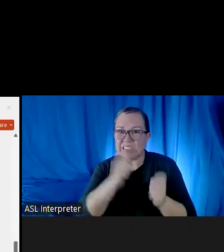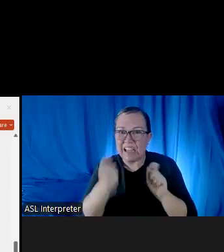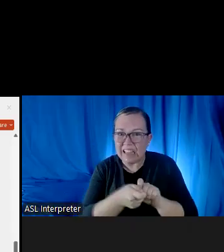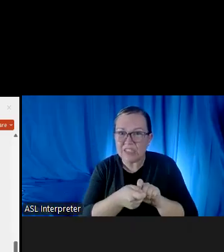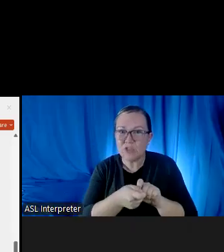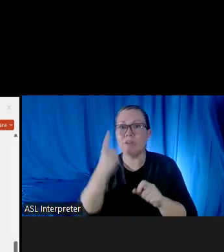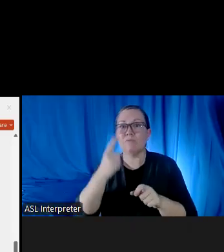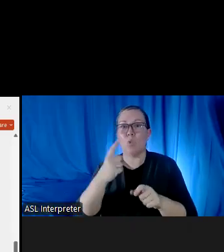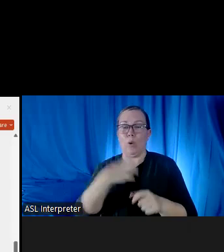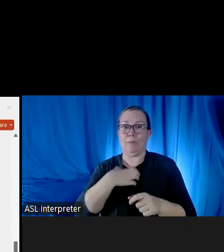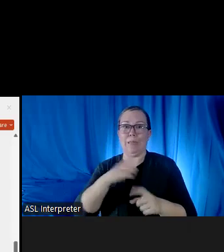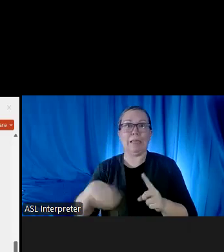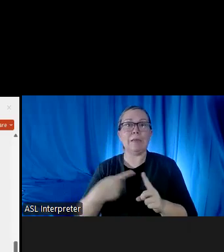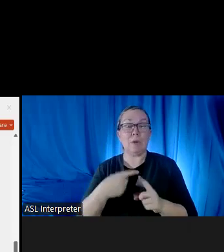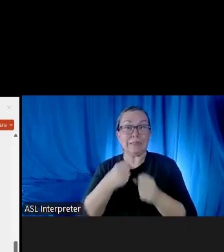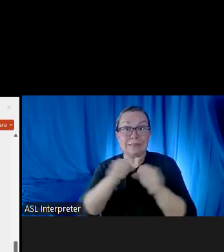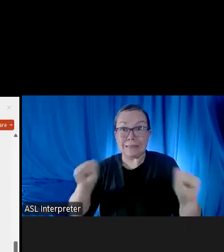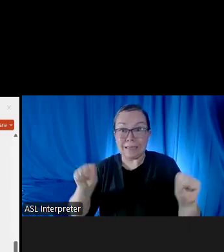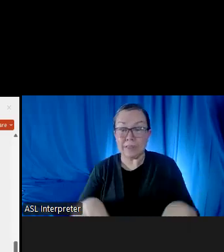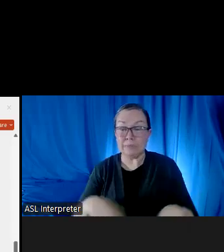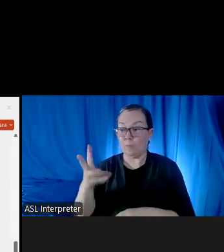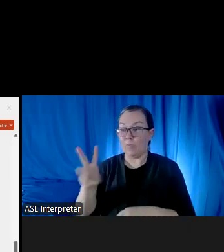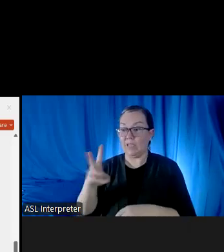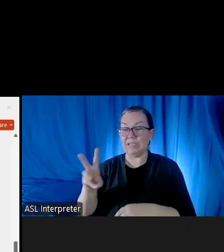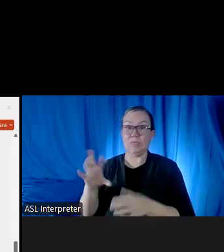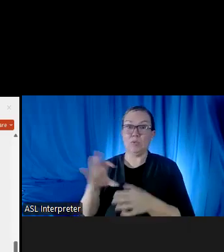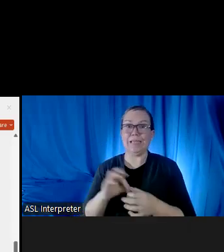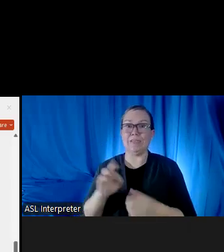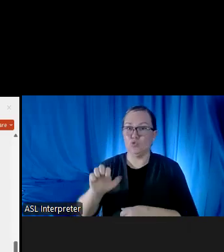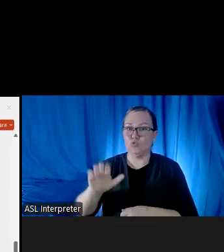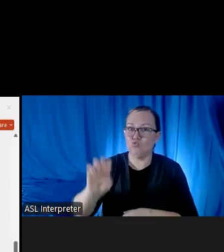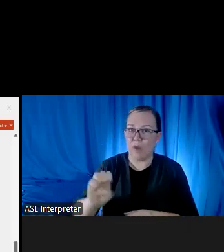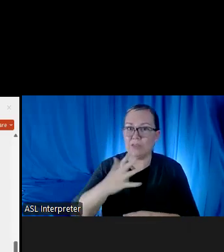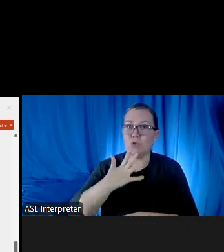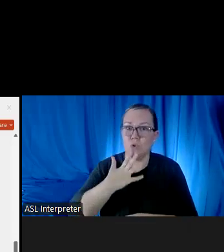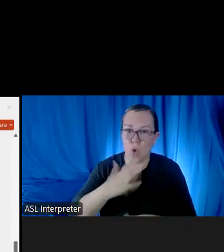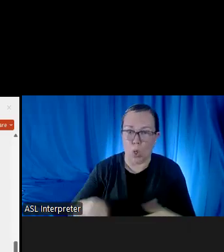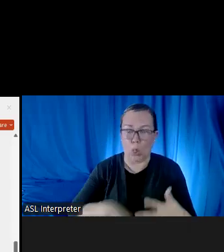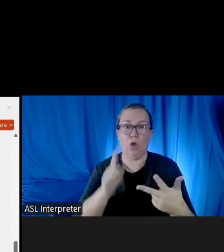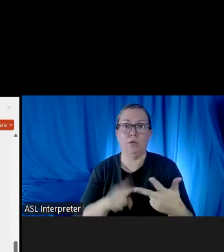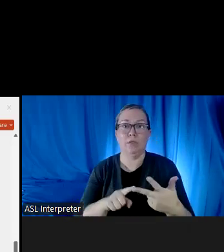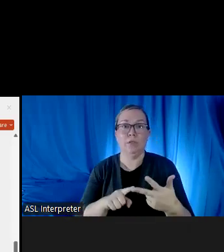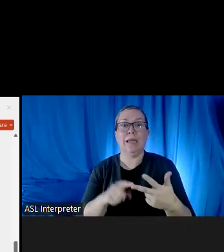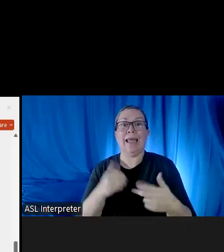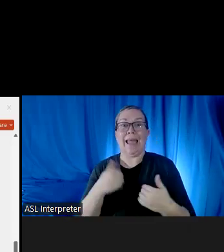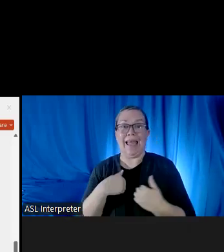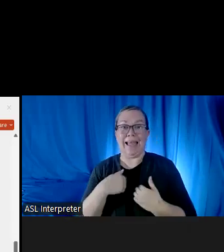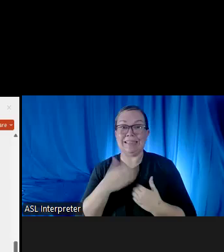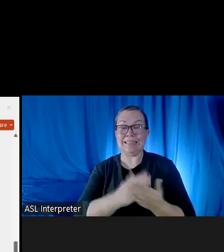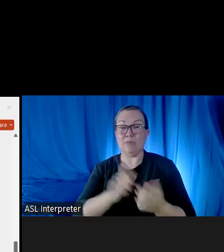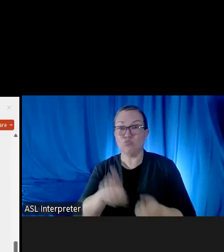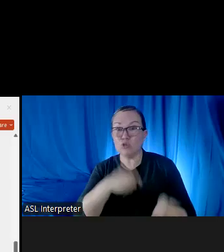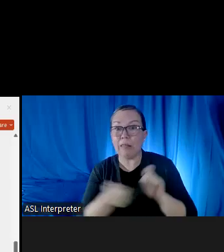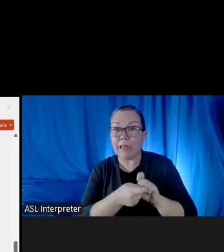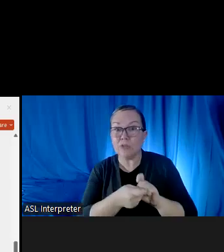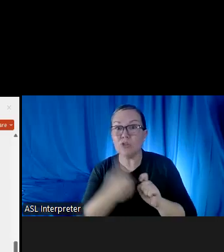safety complaint, 16% involve race or color, 54% of the cases involve whistleblowing or retaliation for